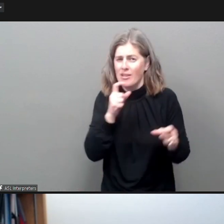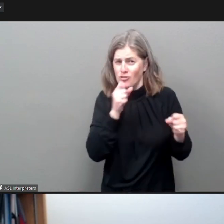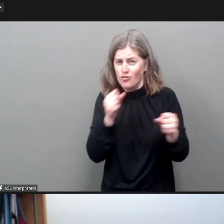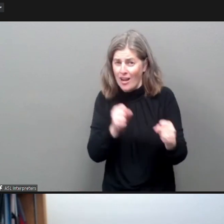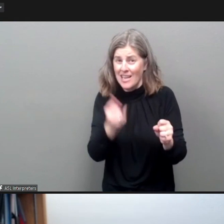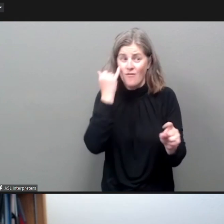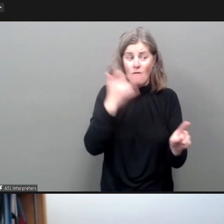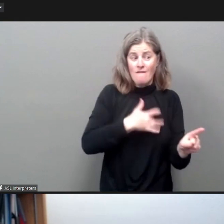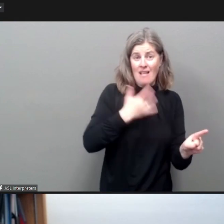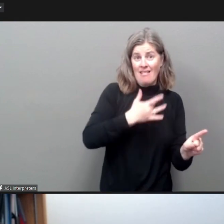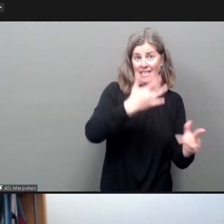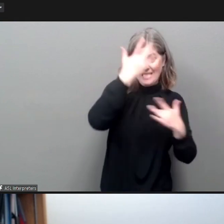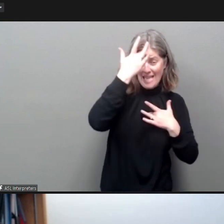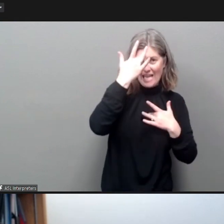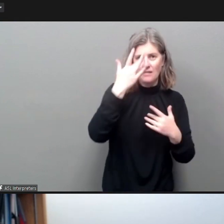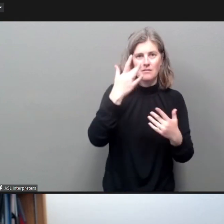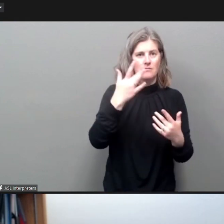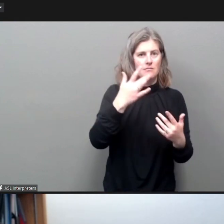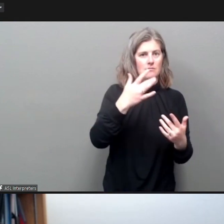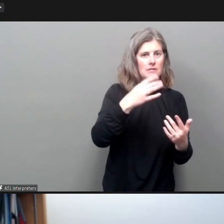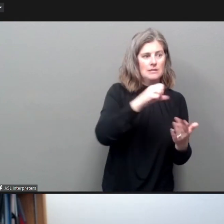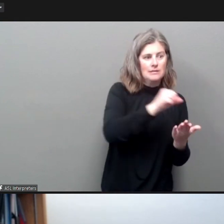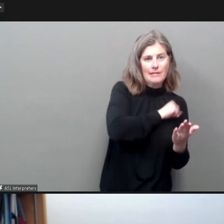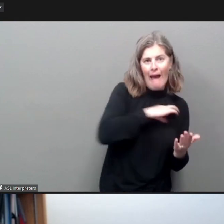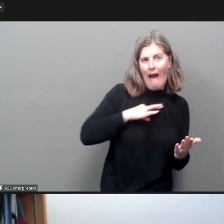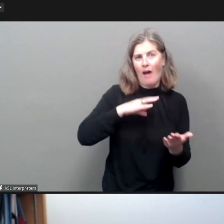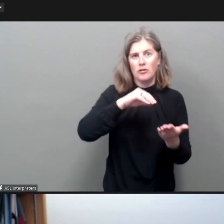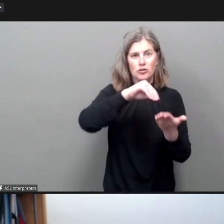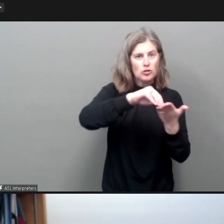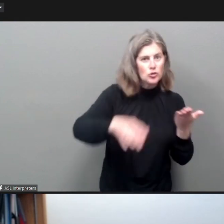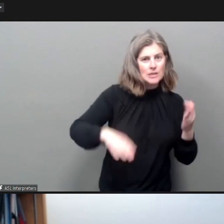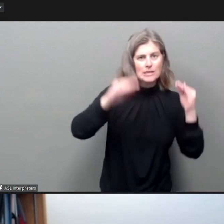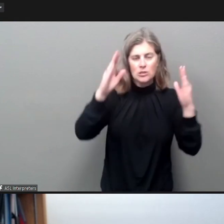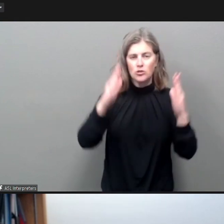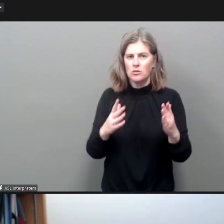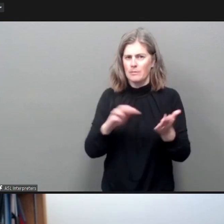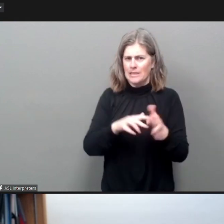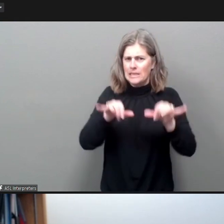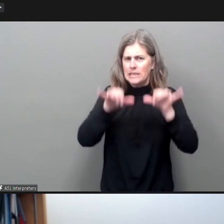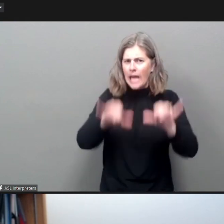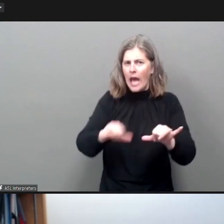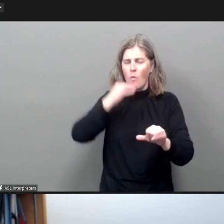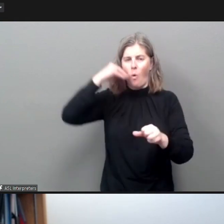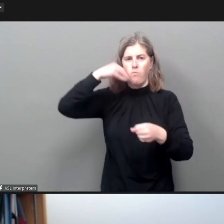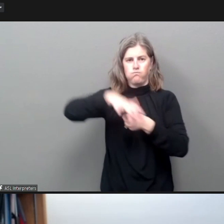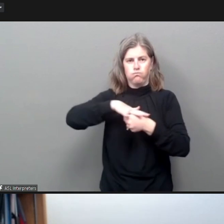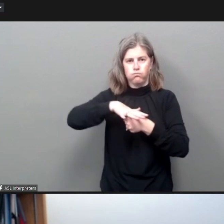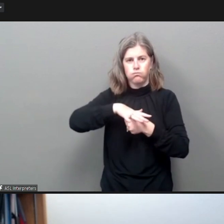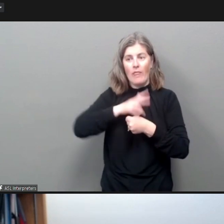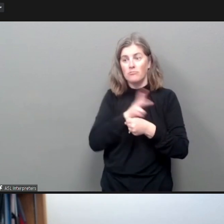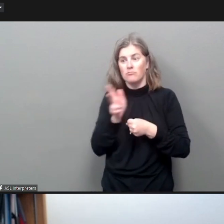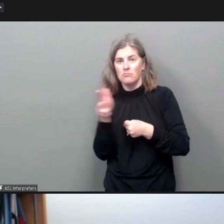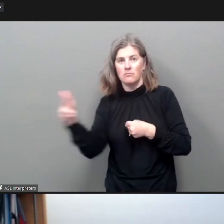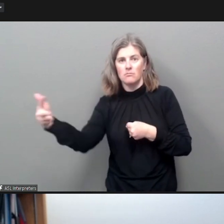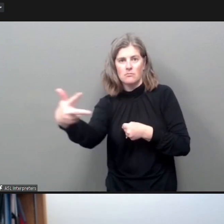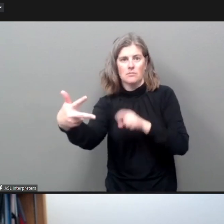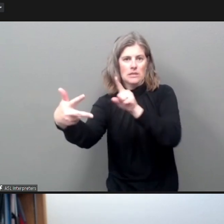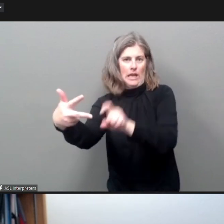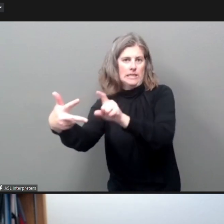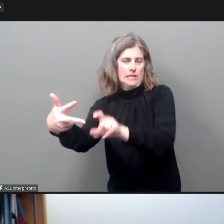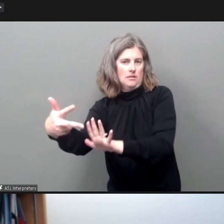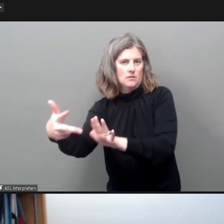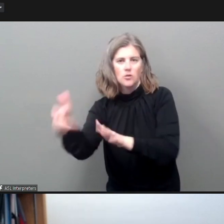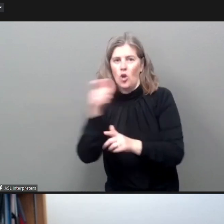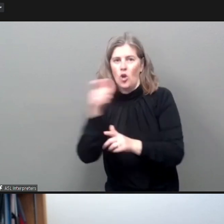people, sick staff, students, and teachers is, number one, stay at home no matter what, in terms of don't